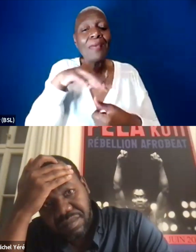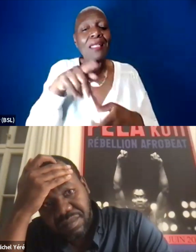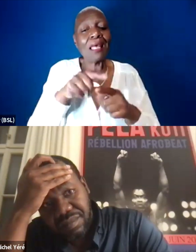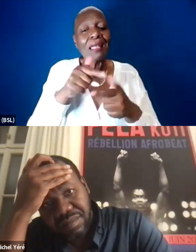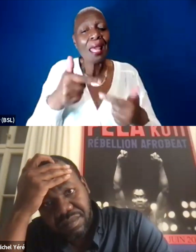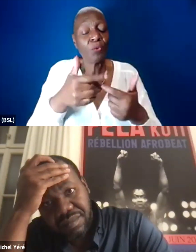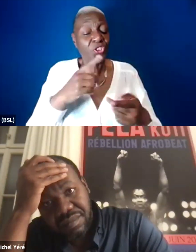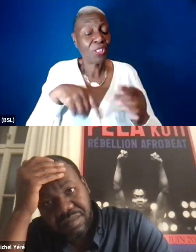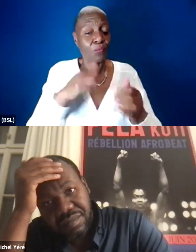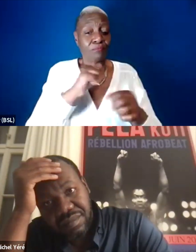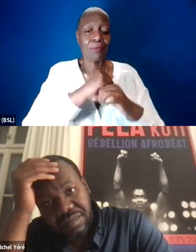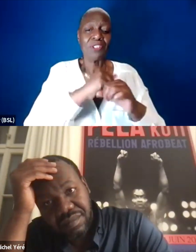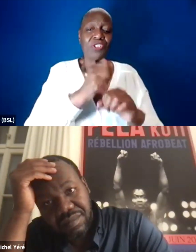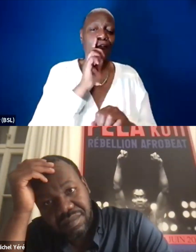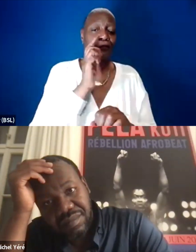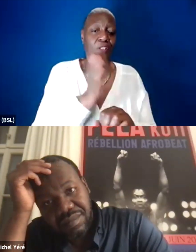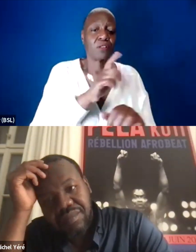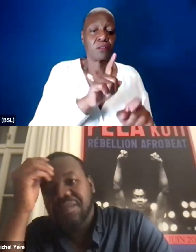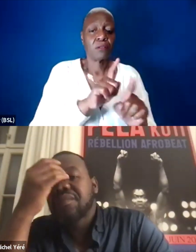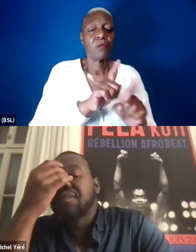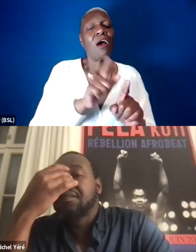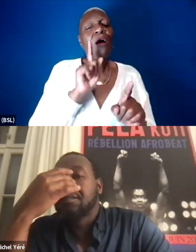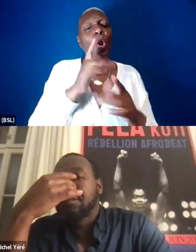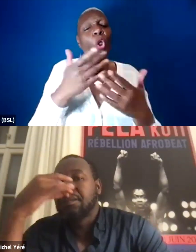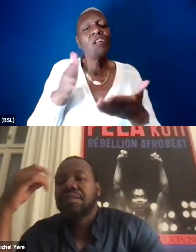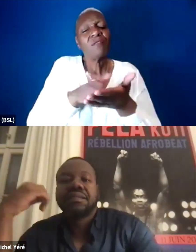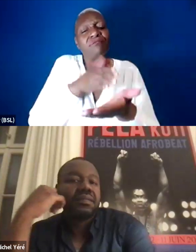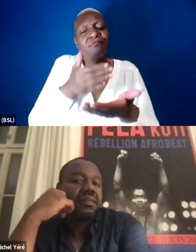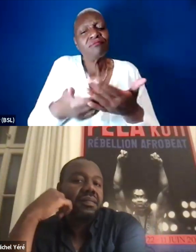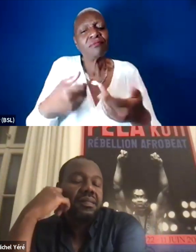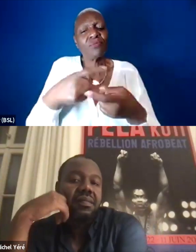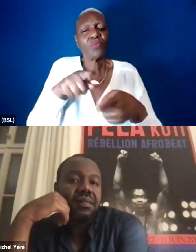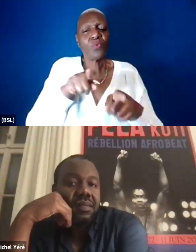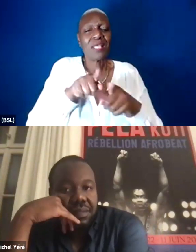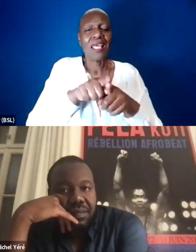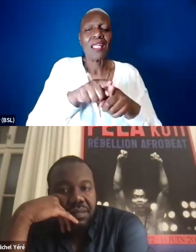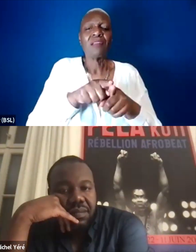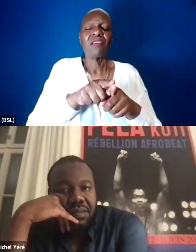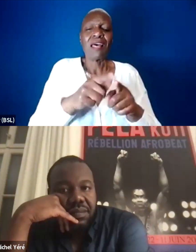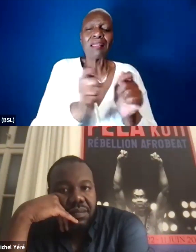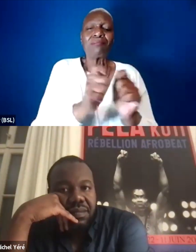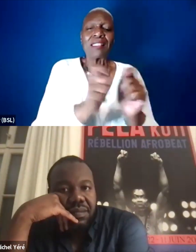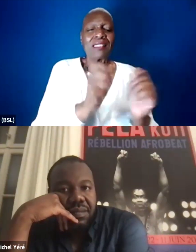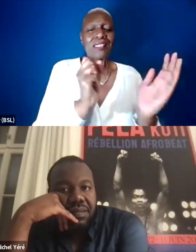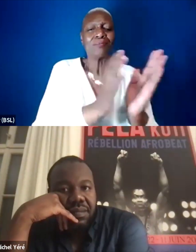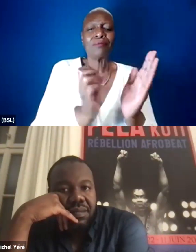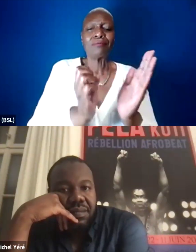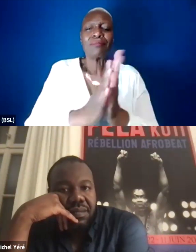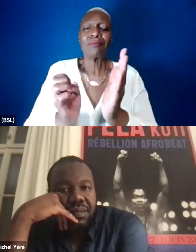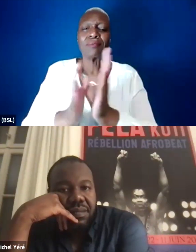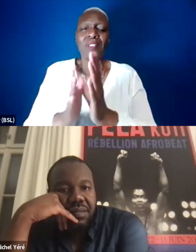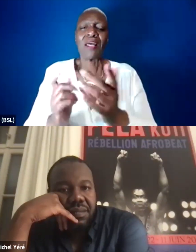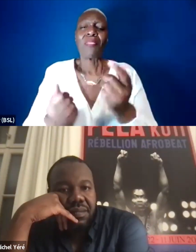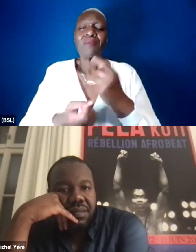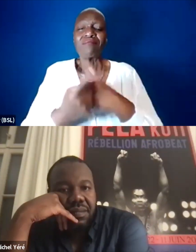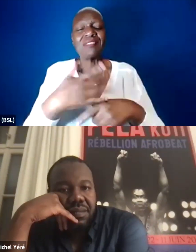lot of his prose work in a lot of these literary journals, which popped up in Paris and